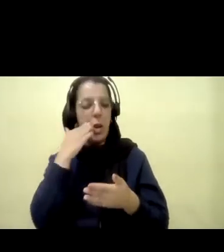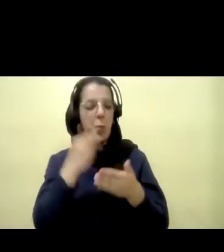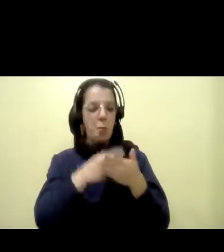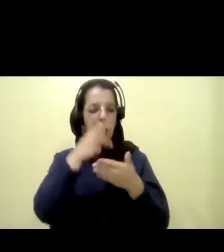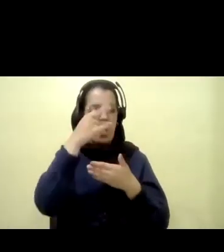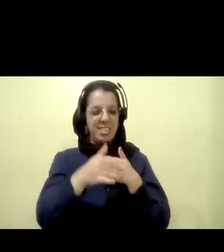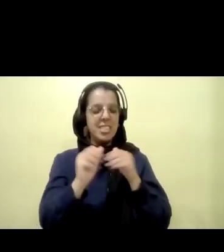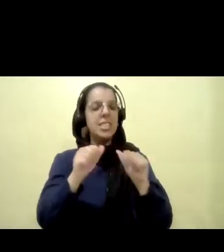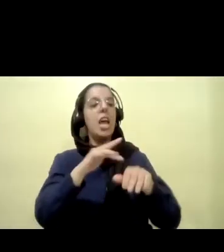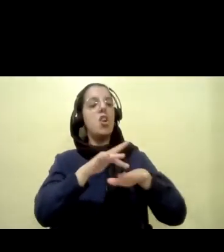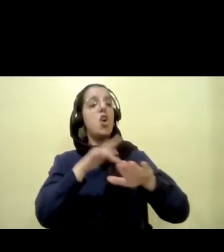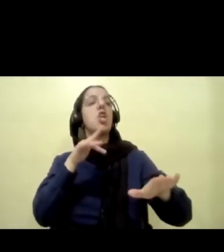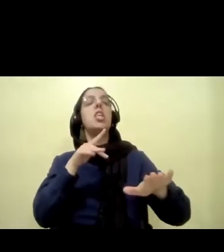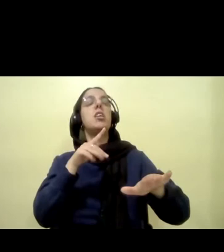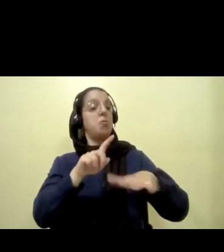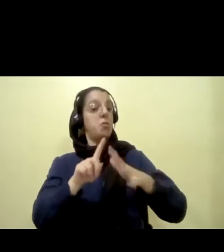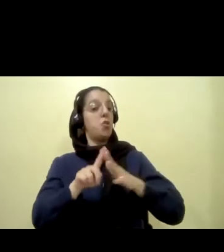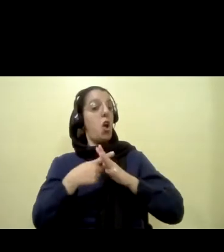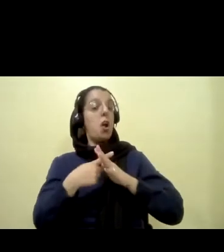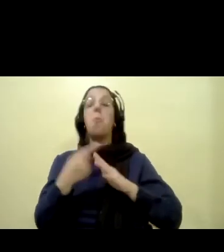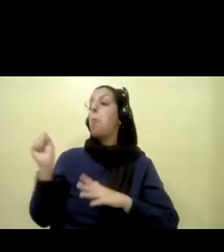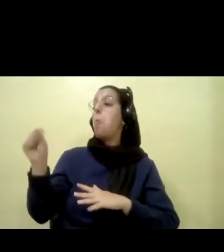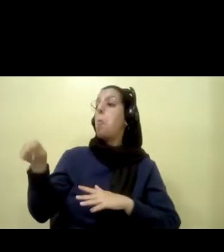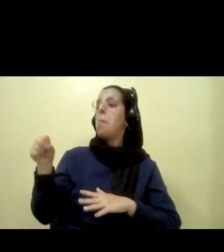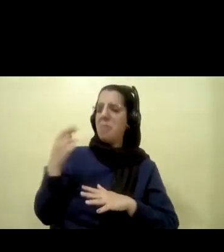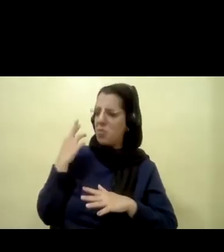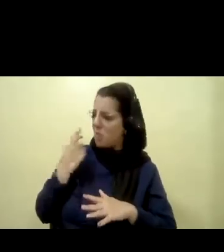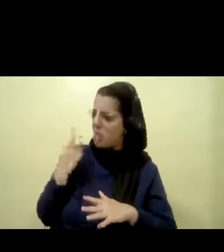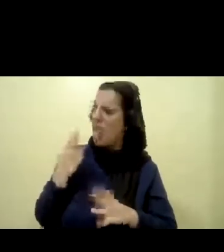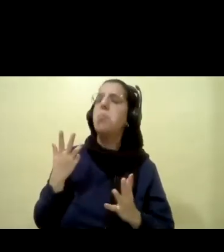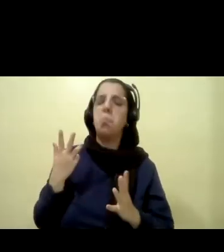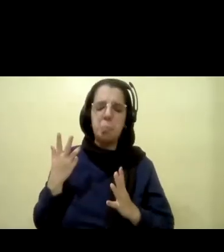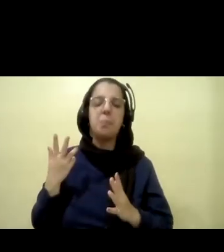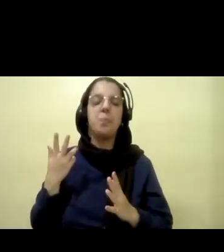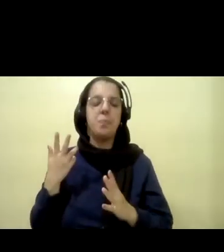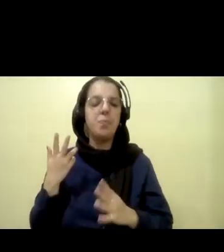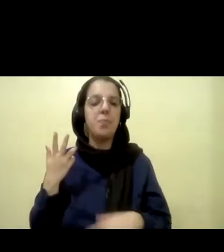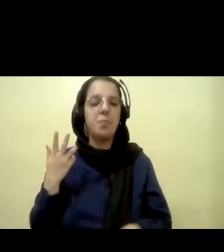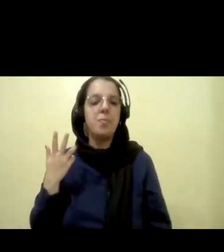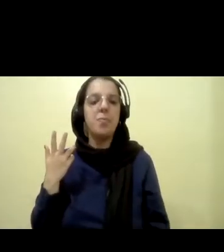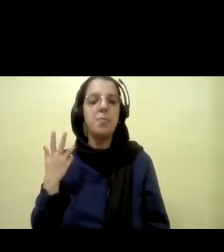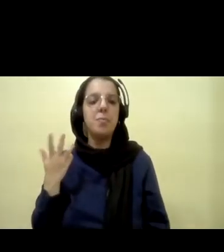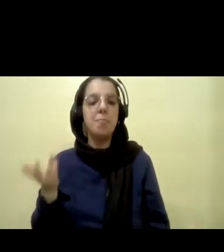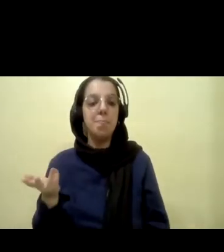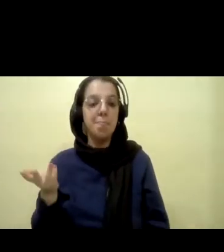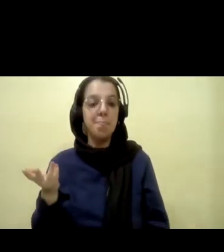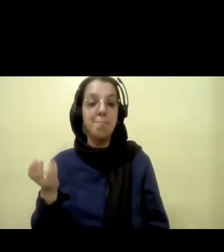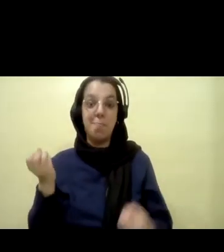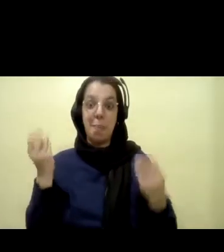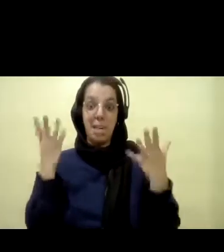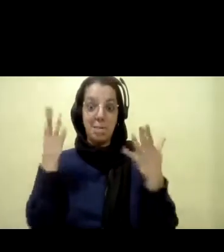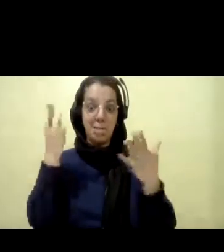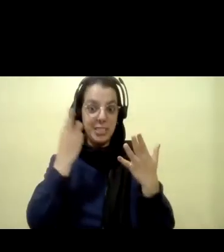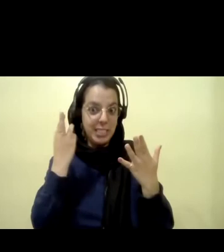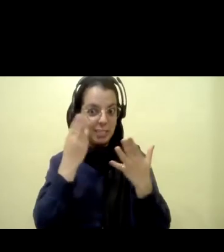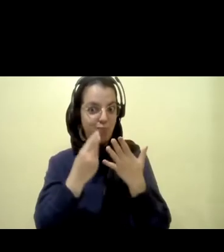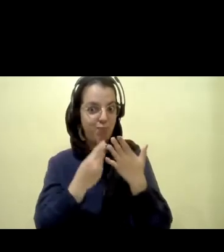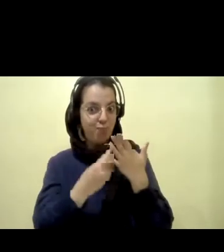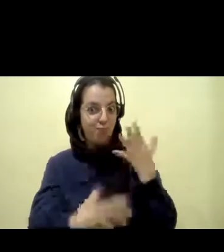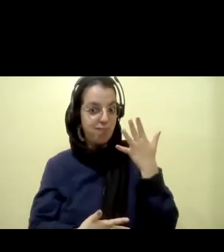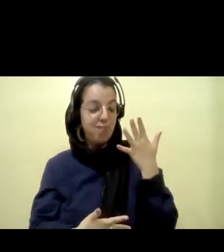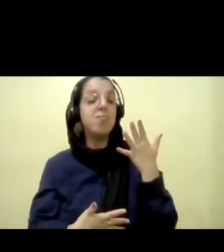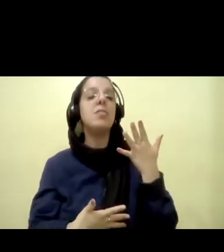Yes. Yes. What is the reason for this? Well, so many reasons. I think